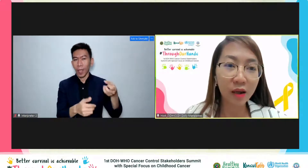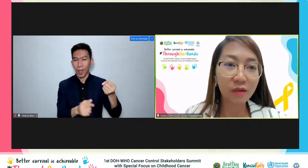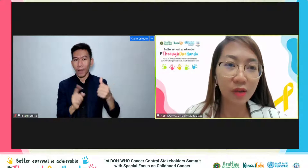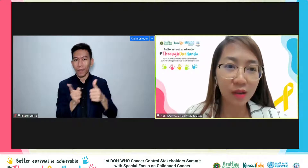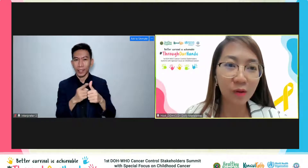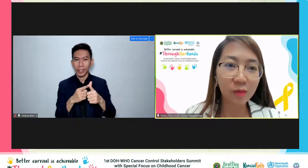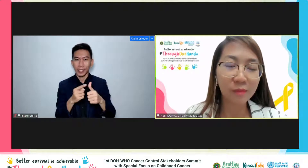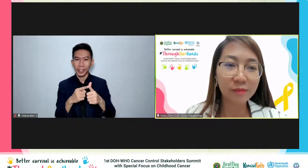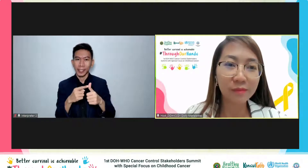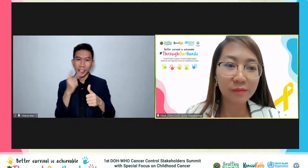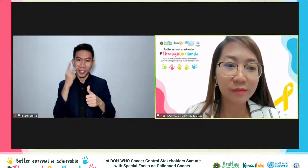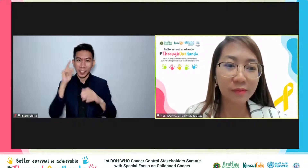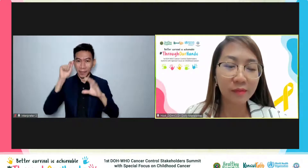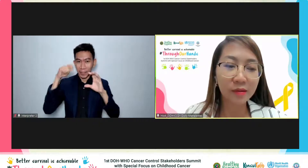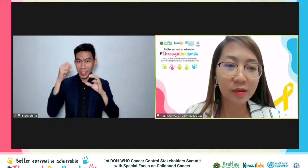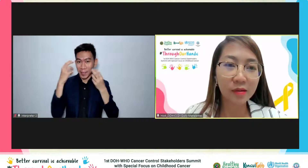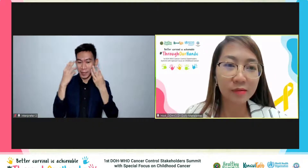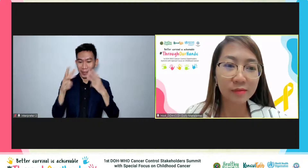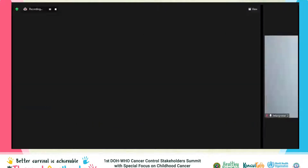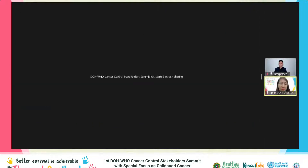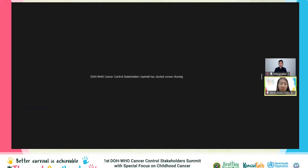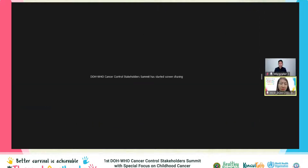health break video.